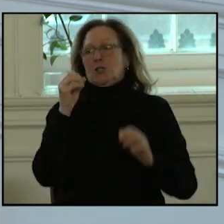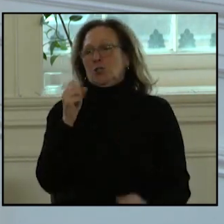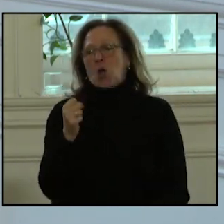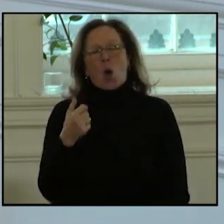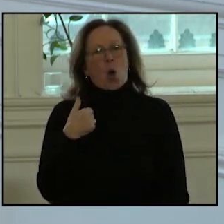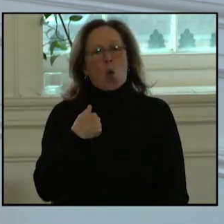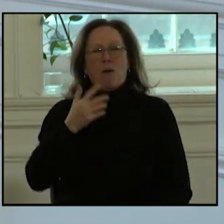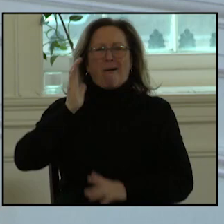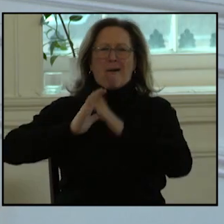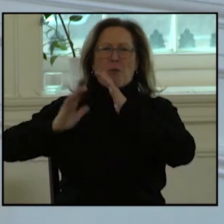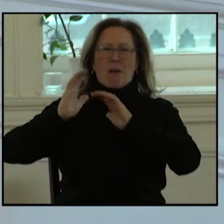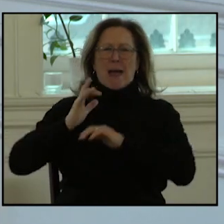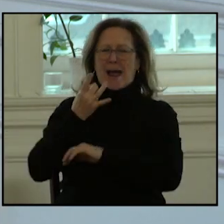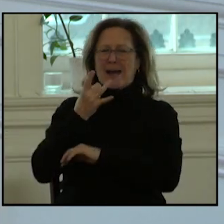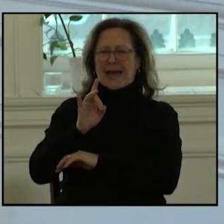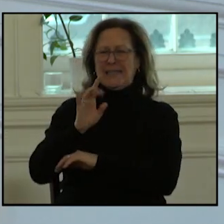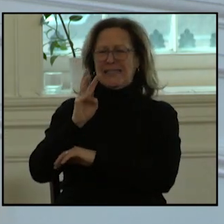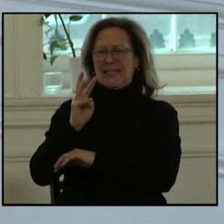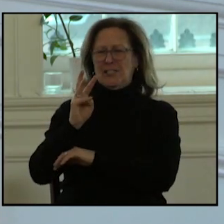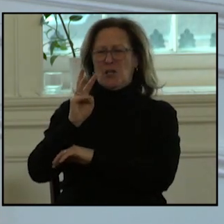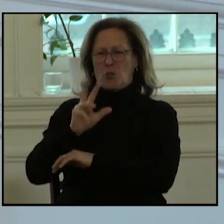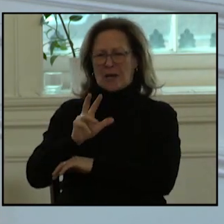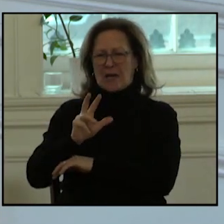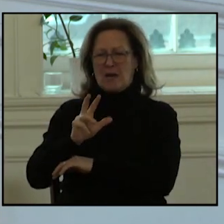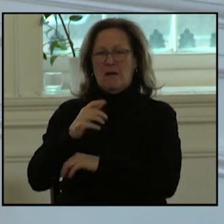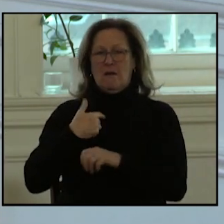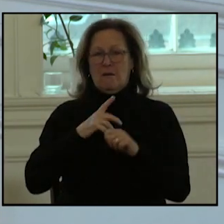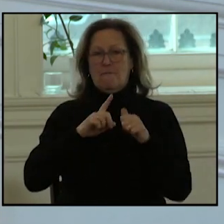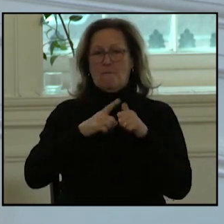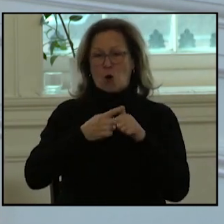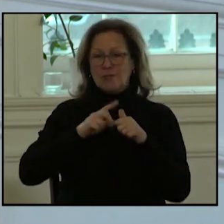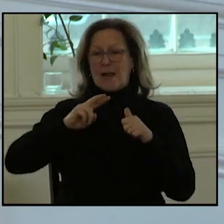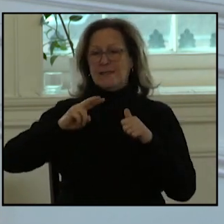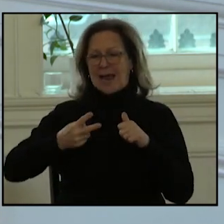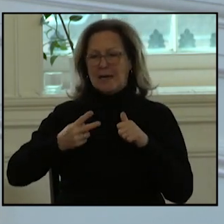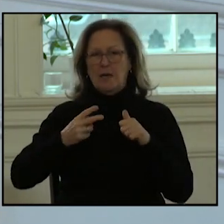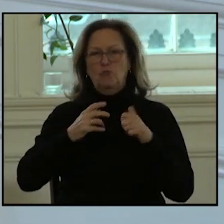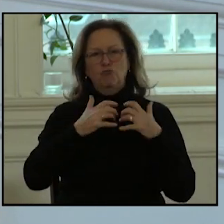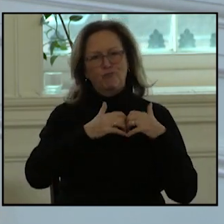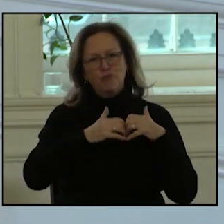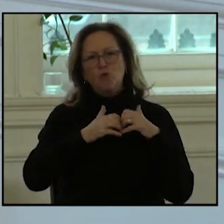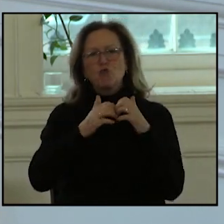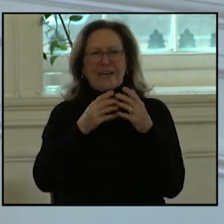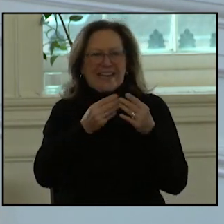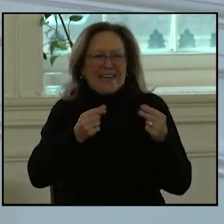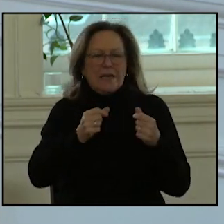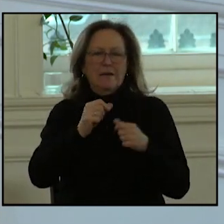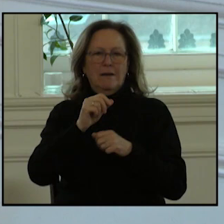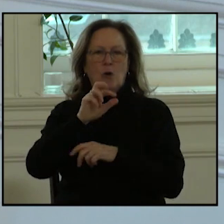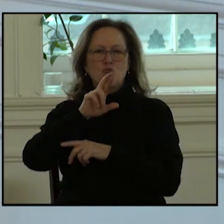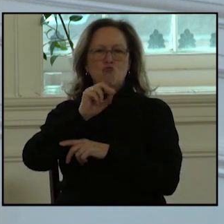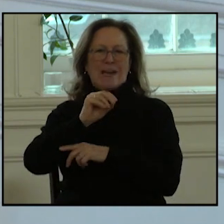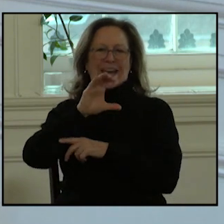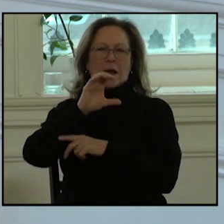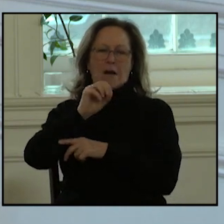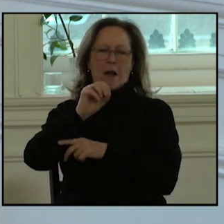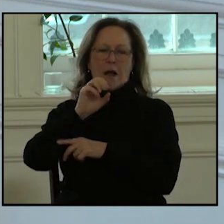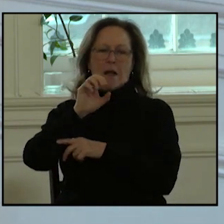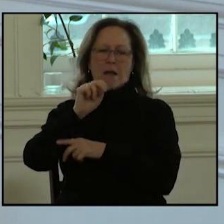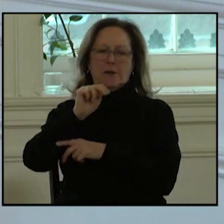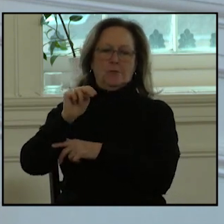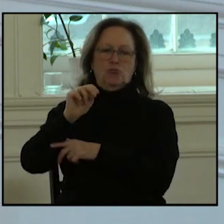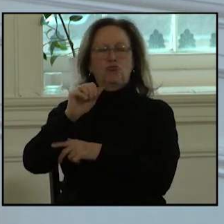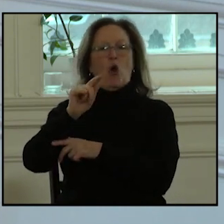in 1863, we had one, then two Reconstruction eras. Then after the Reconstruction era, we go to the Jim Crow